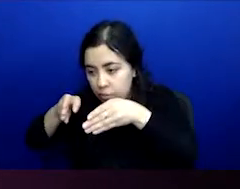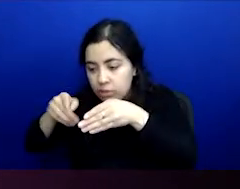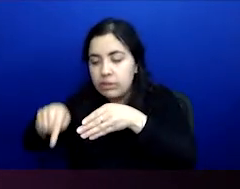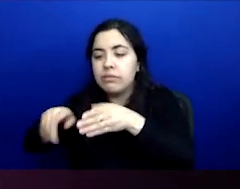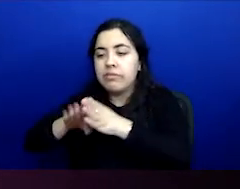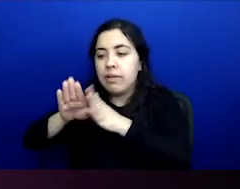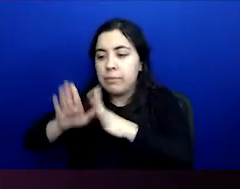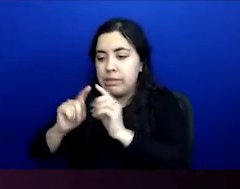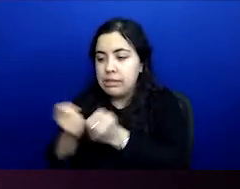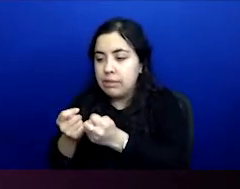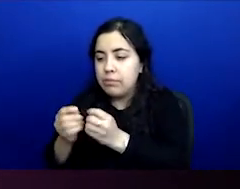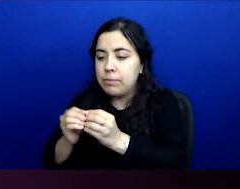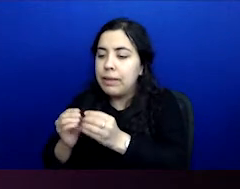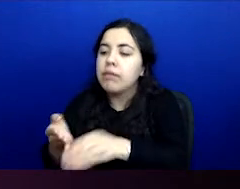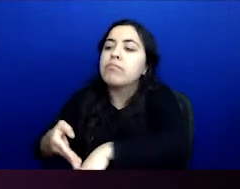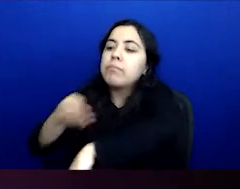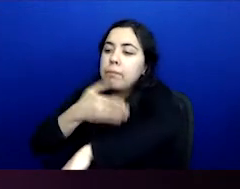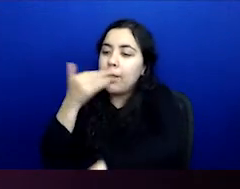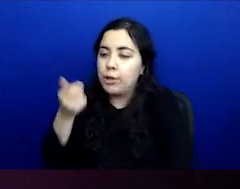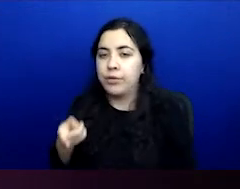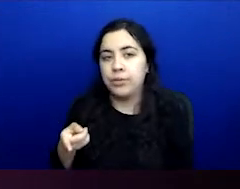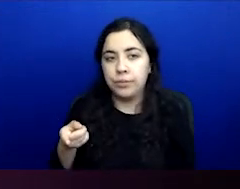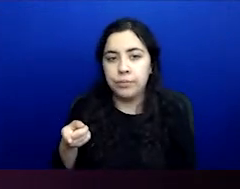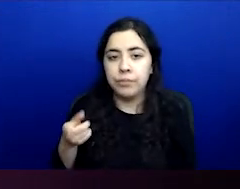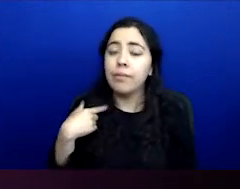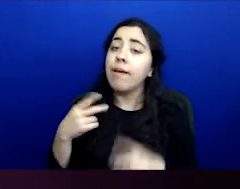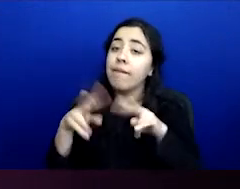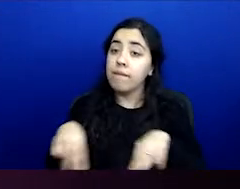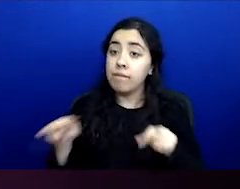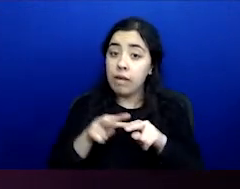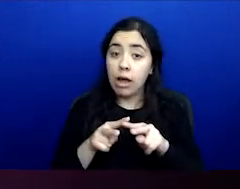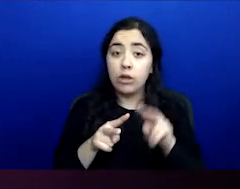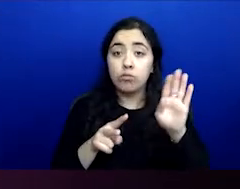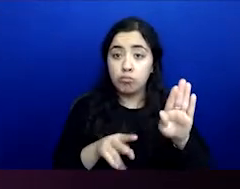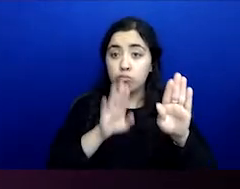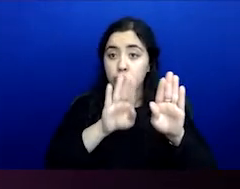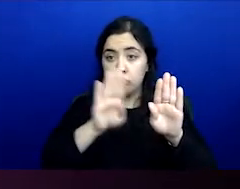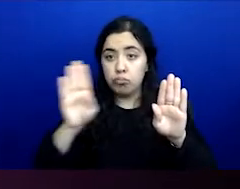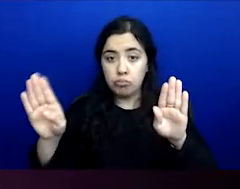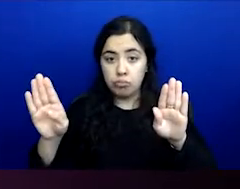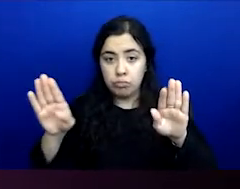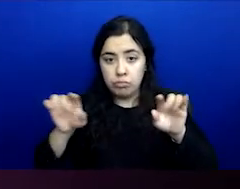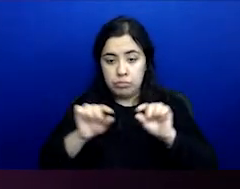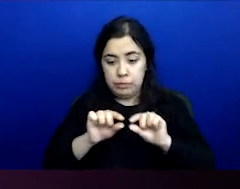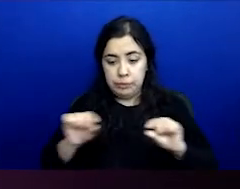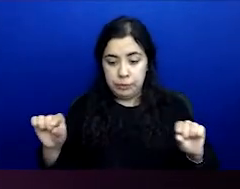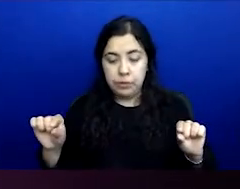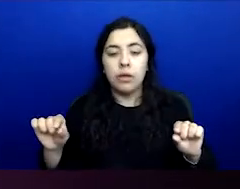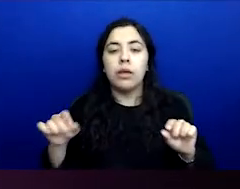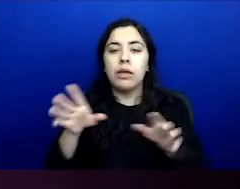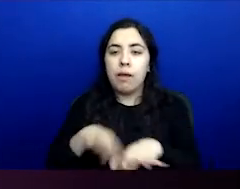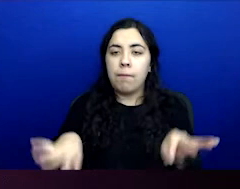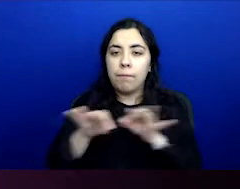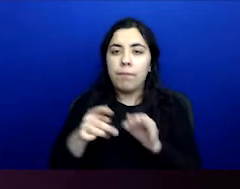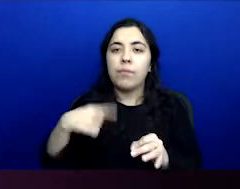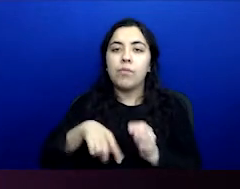this. So we have these values, and it's important as developers and as development teams to track this over